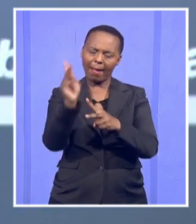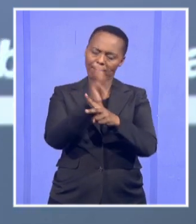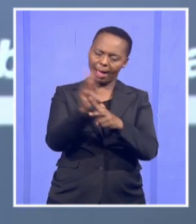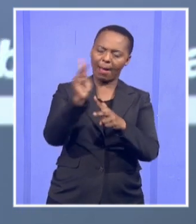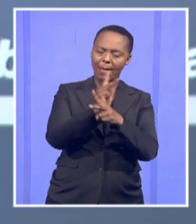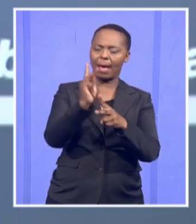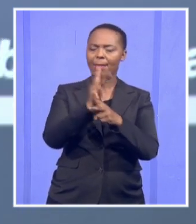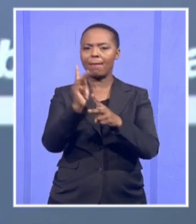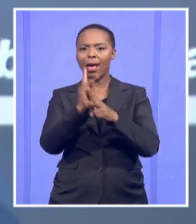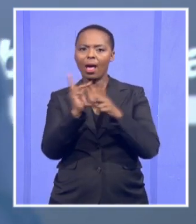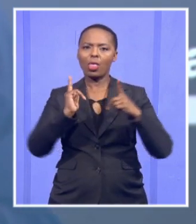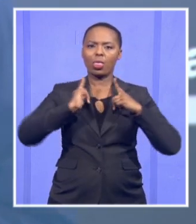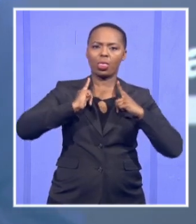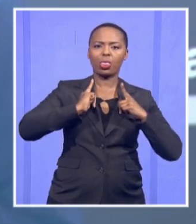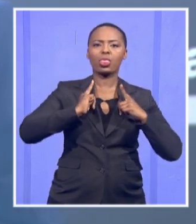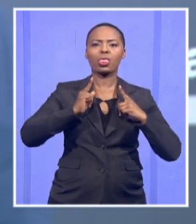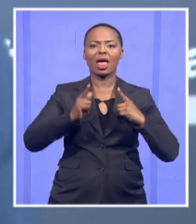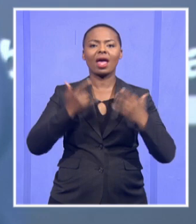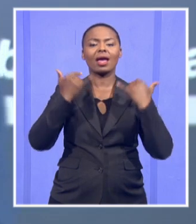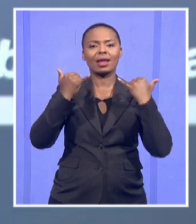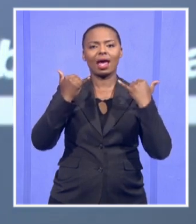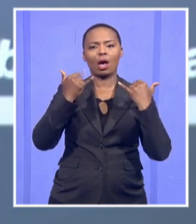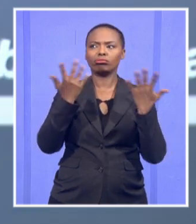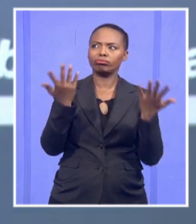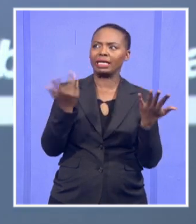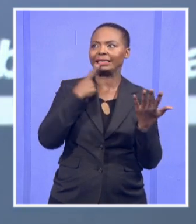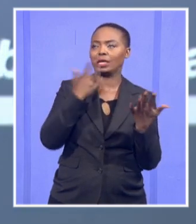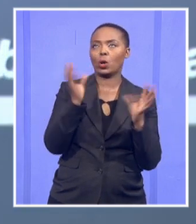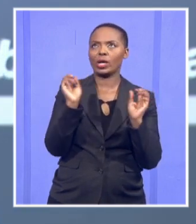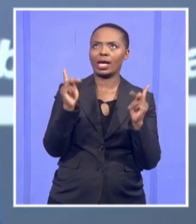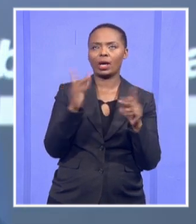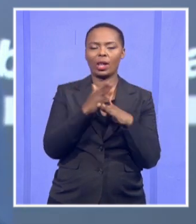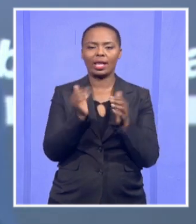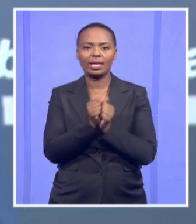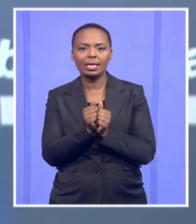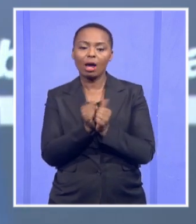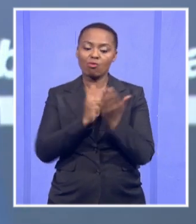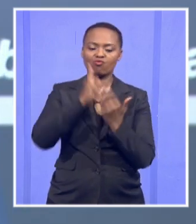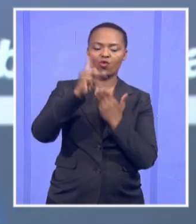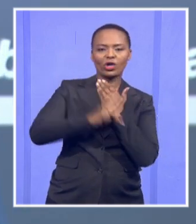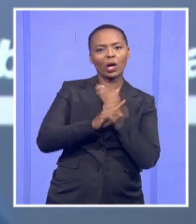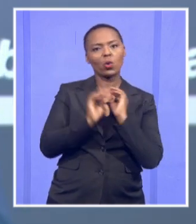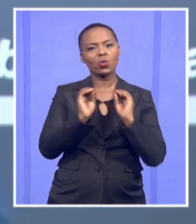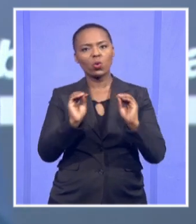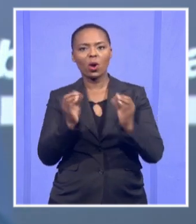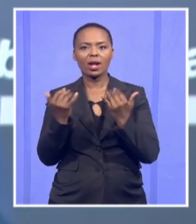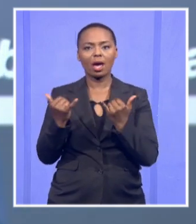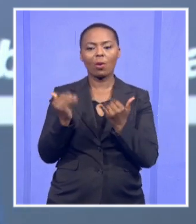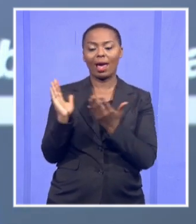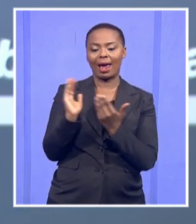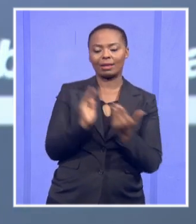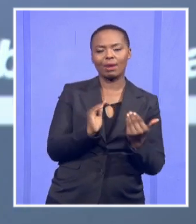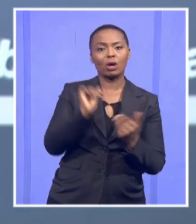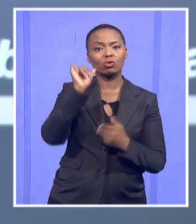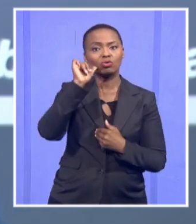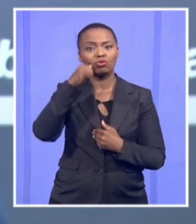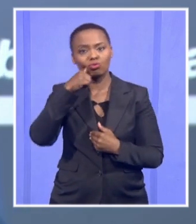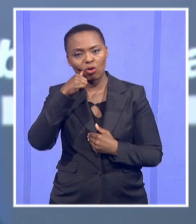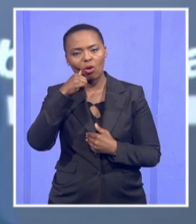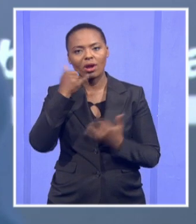might say, okay, we've got a project, there's an expectation that tomorrow there will be a contractor on